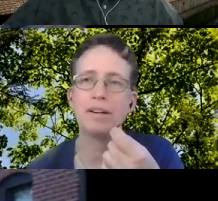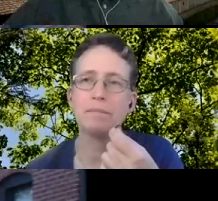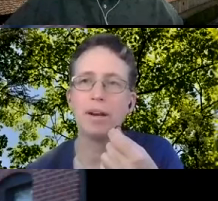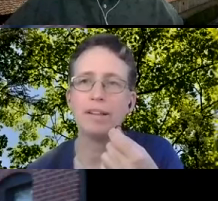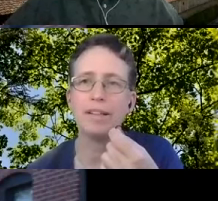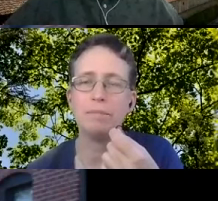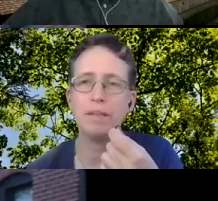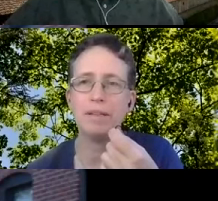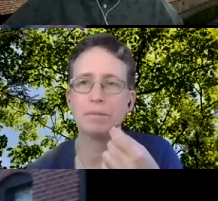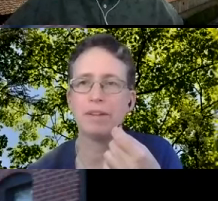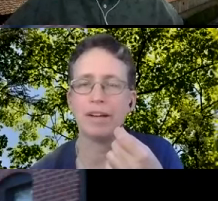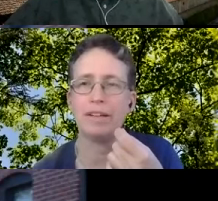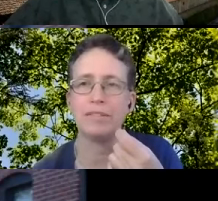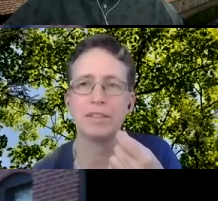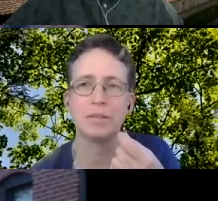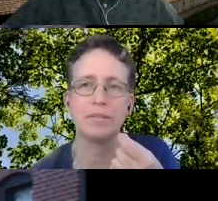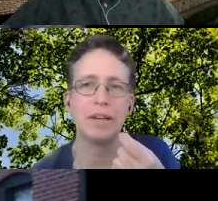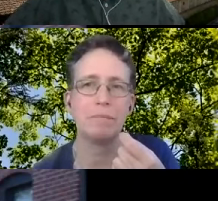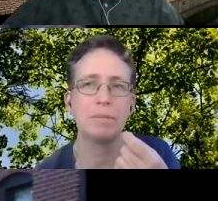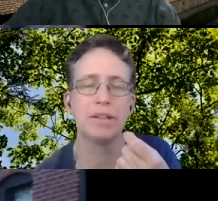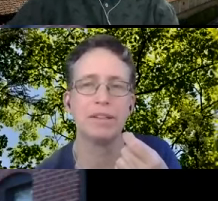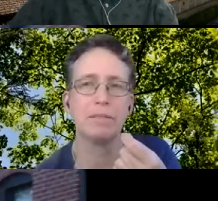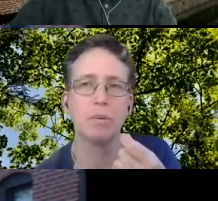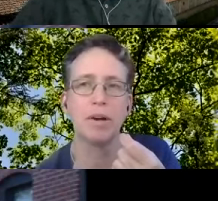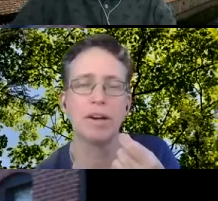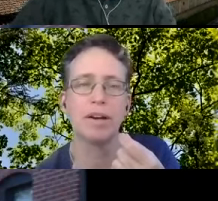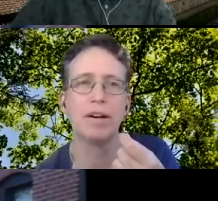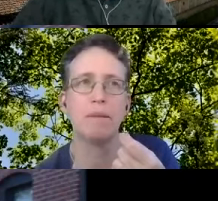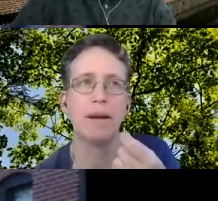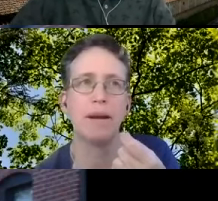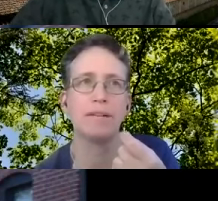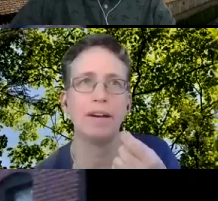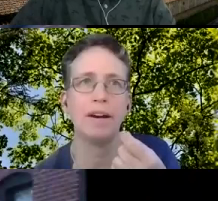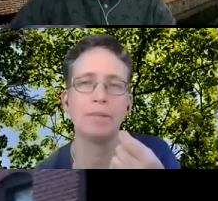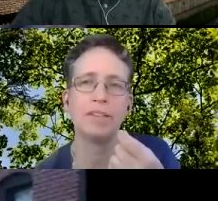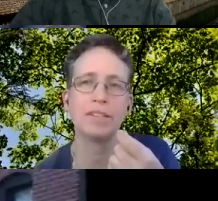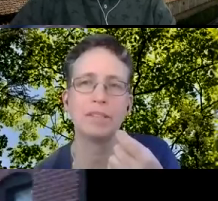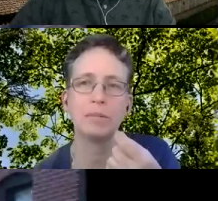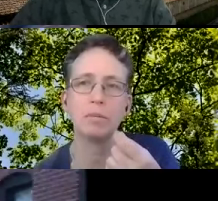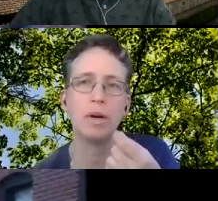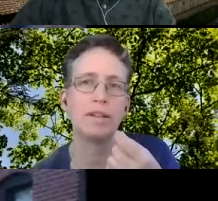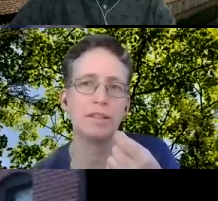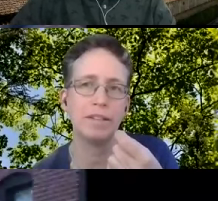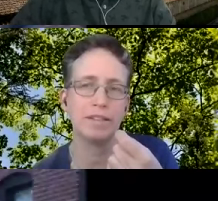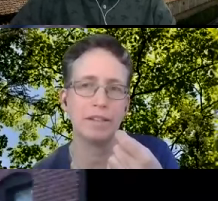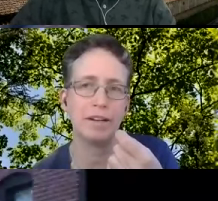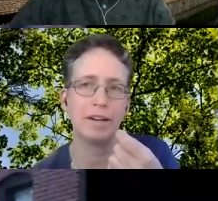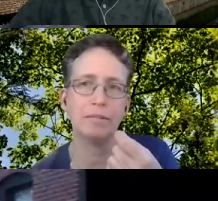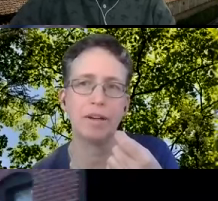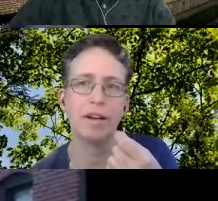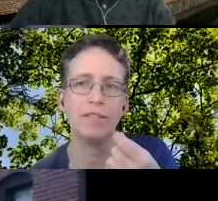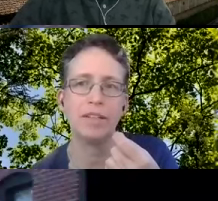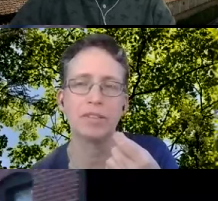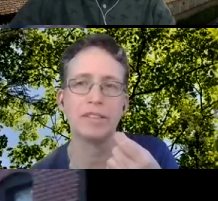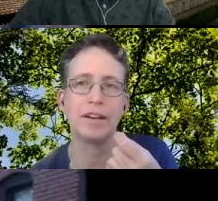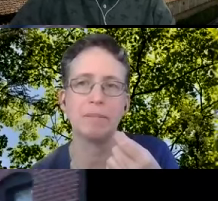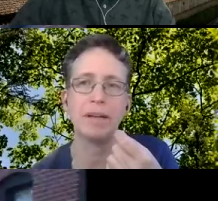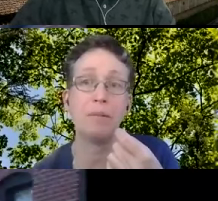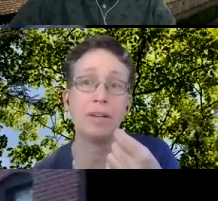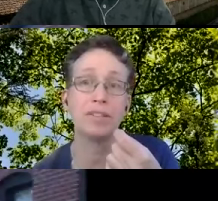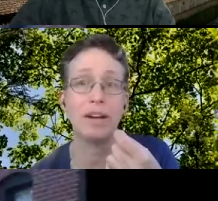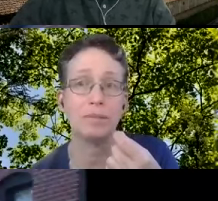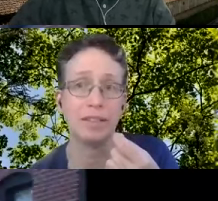word partly to be provocative, to sort of get people to think more about not just what is there, what kind of nature is there,